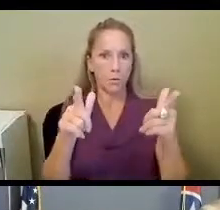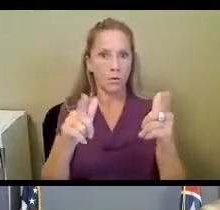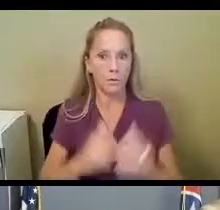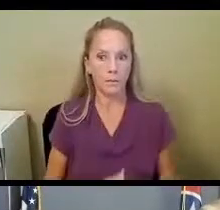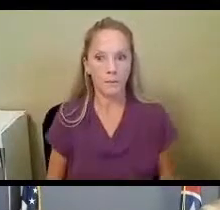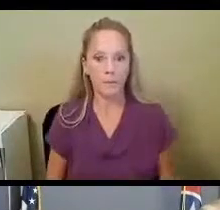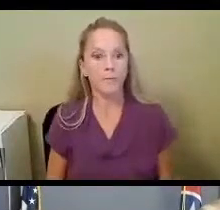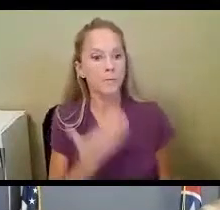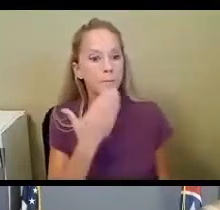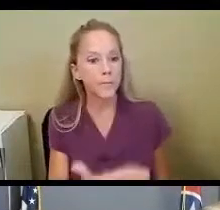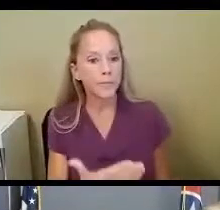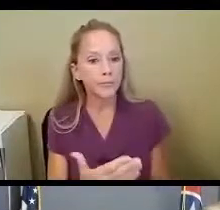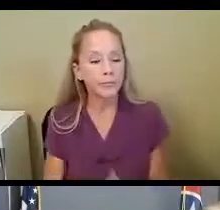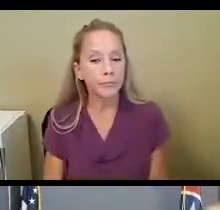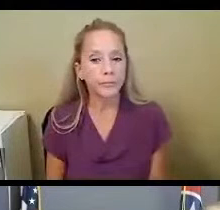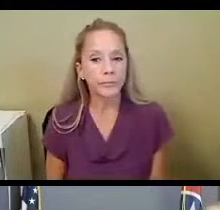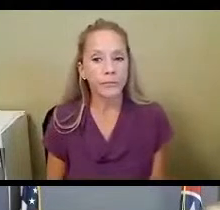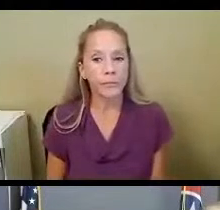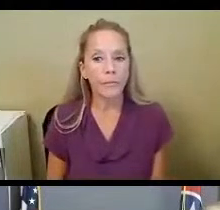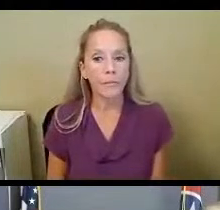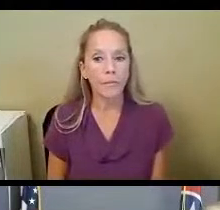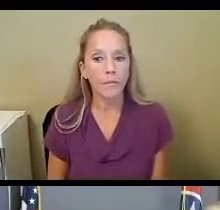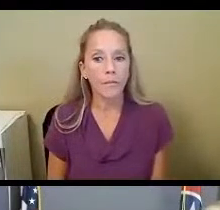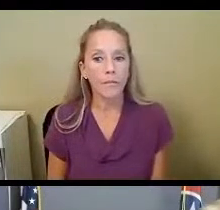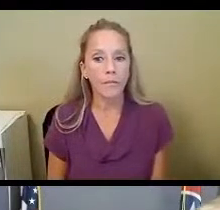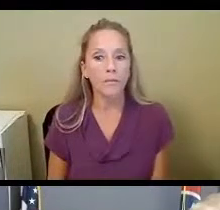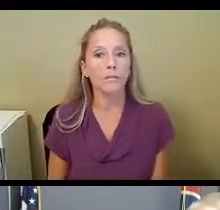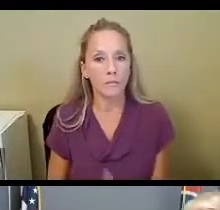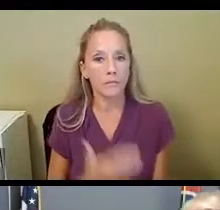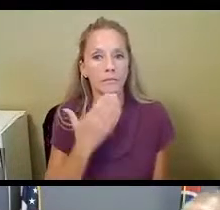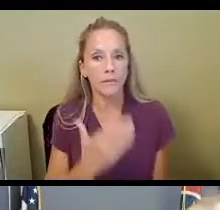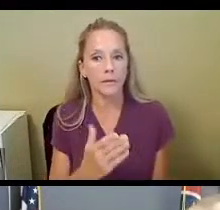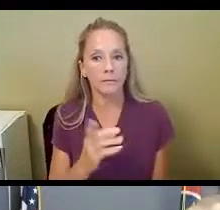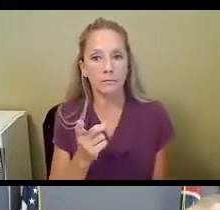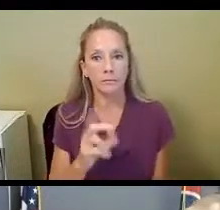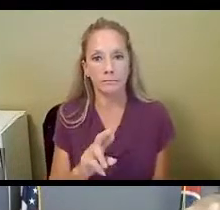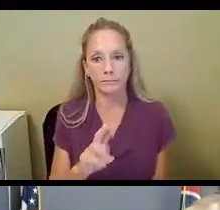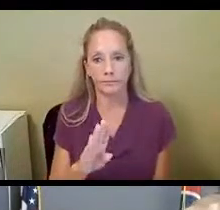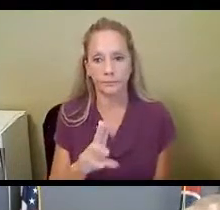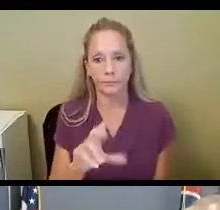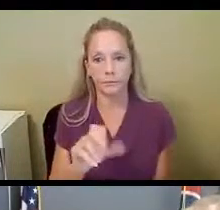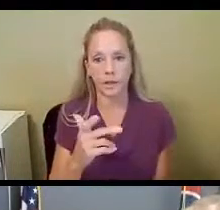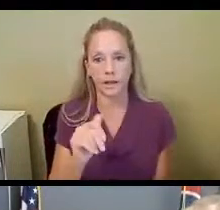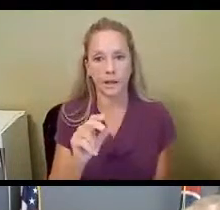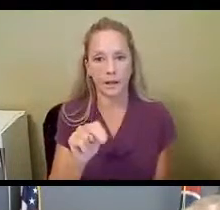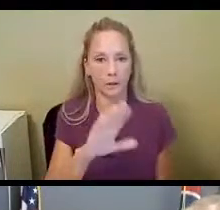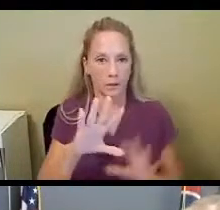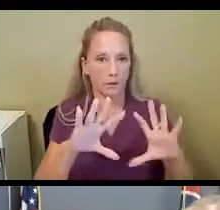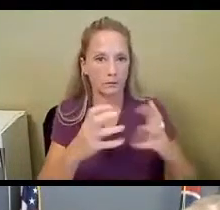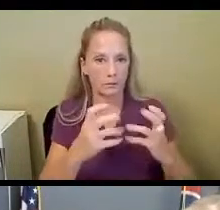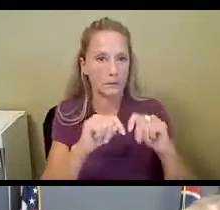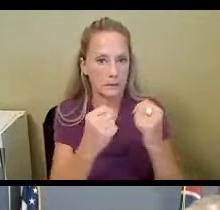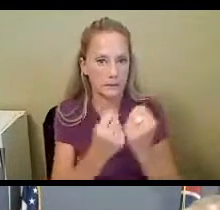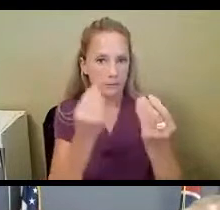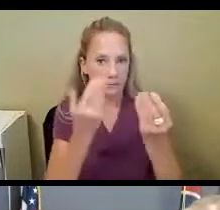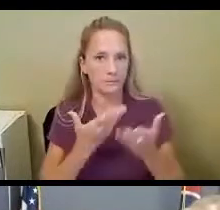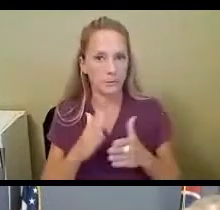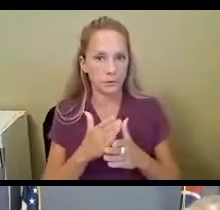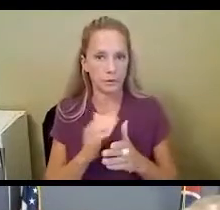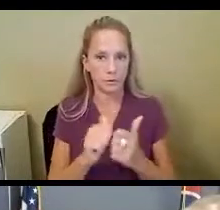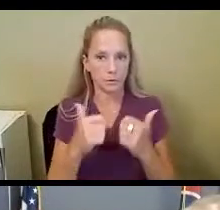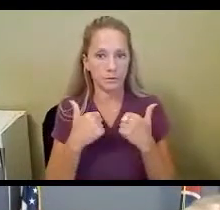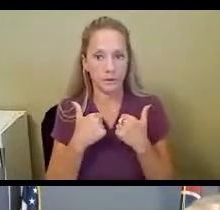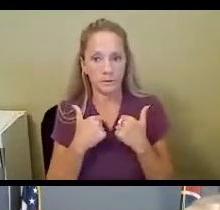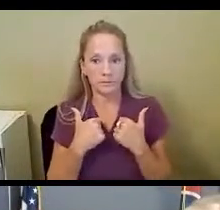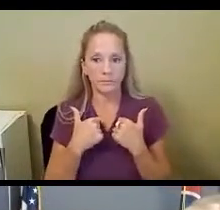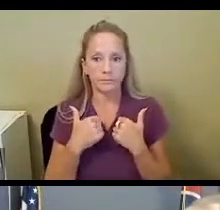Thanks, Dr. Buchanan, and your team was kind enough to share that report with me as well. I'll just note, as